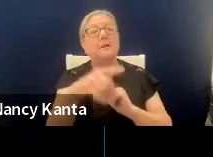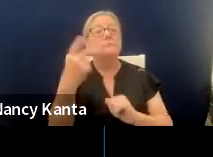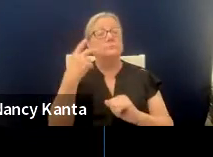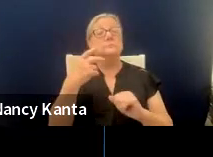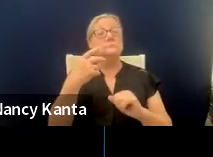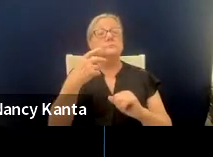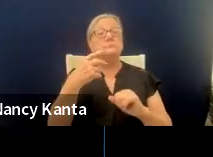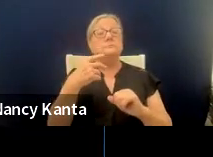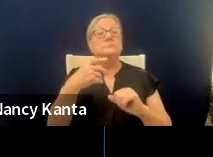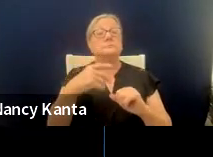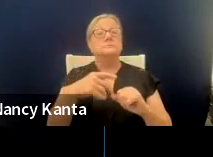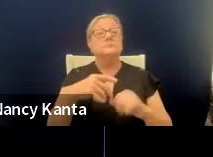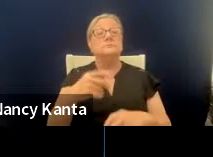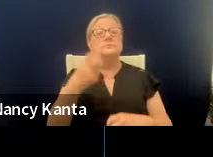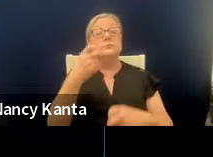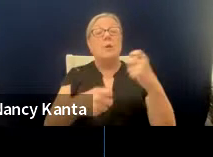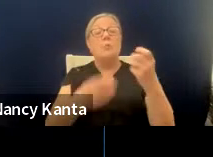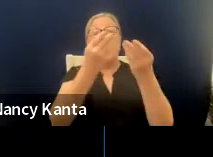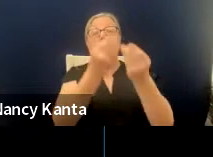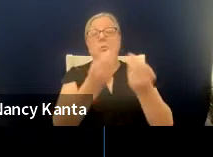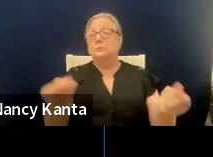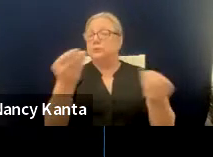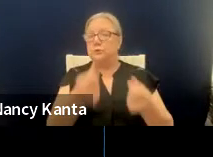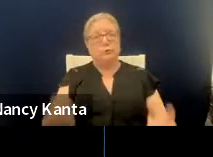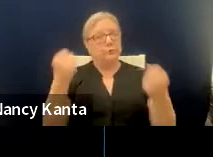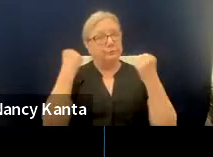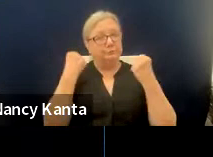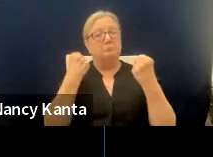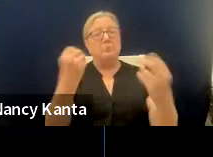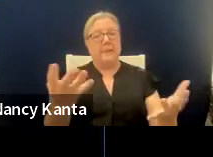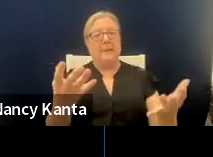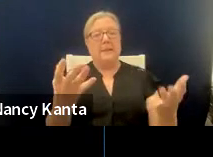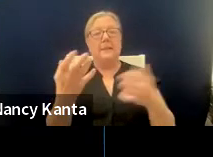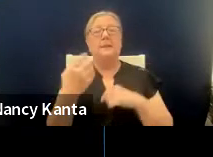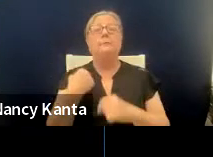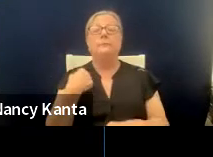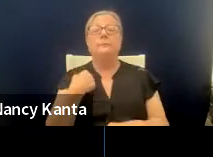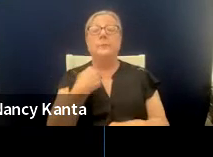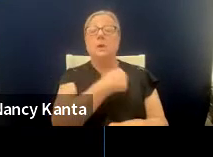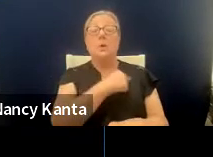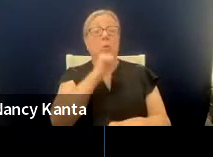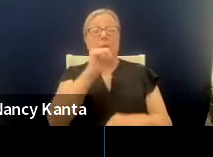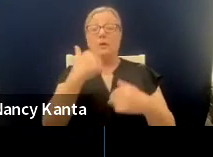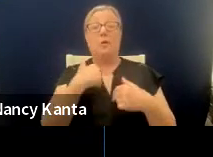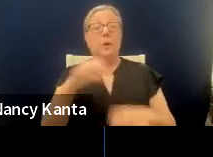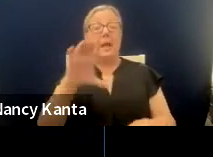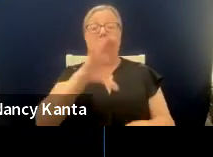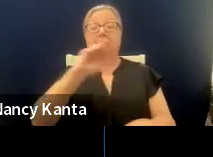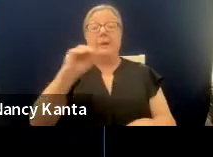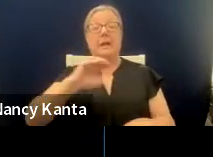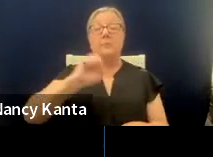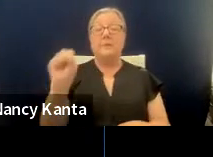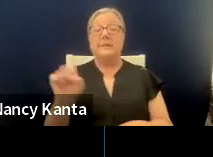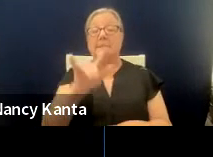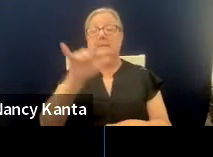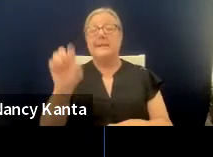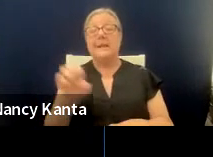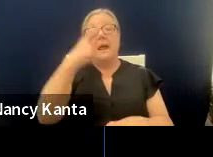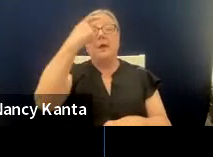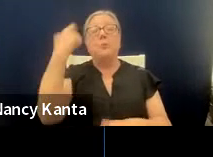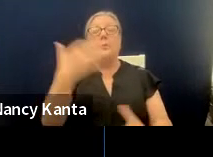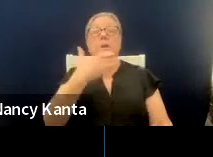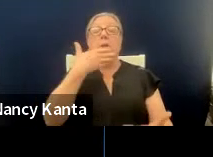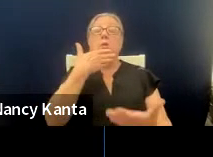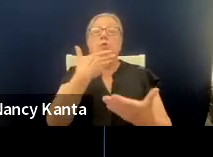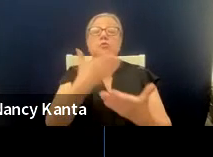of solutions. And that's very much intentional. We don't have a company style. And that's because good design is a response to